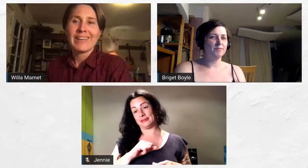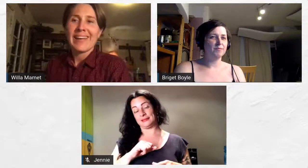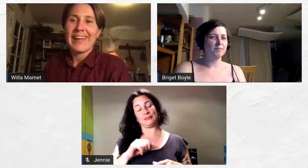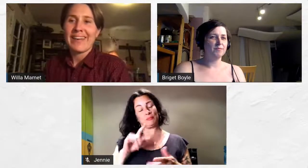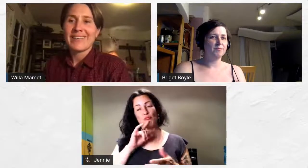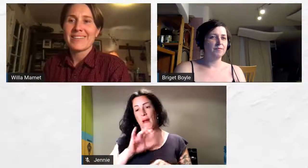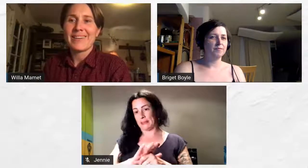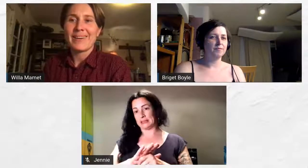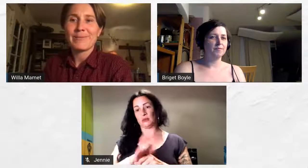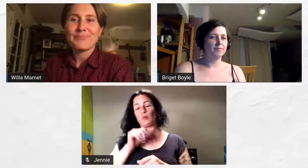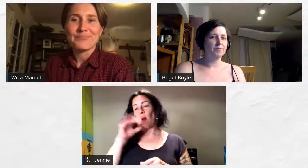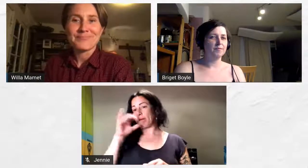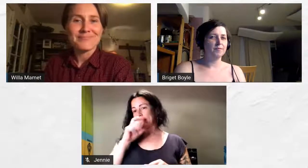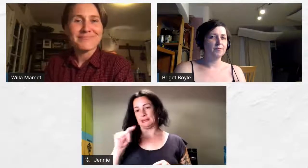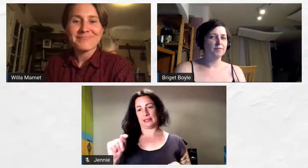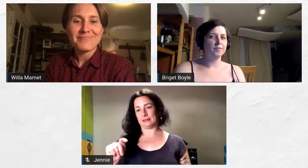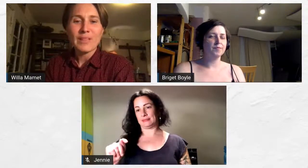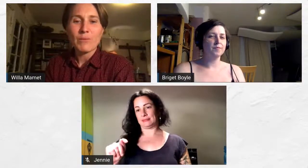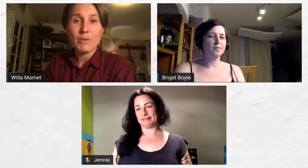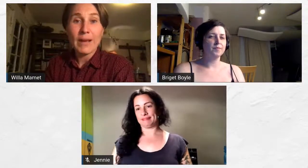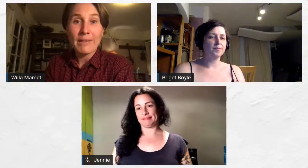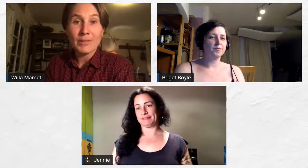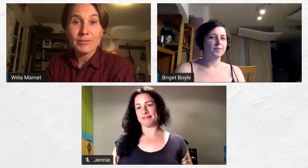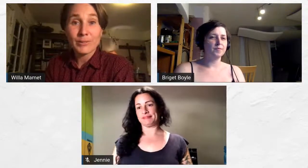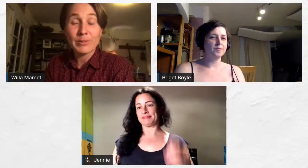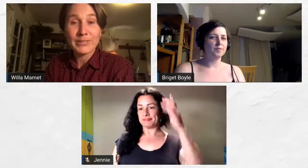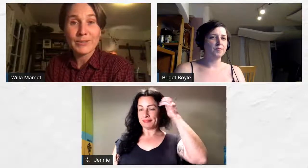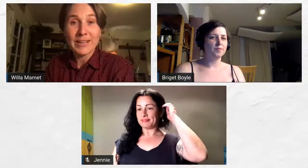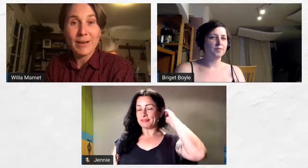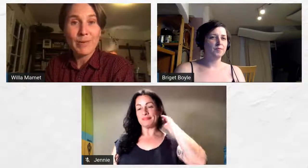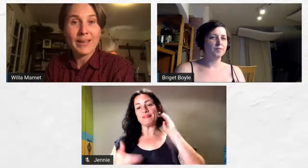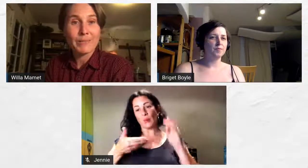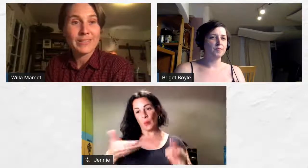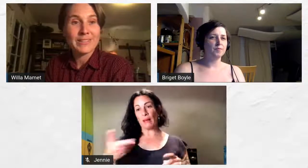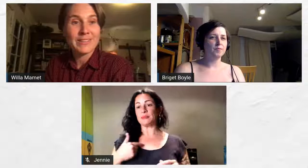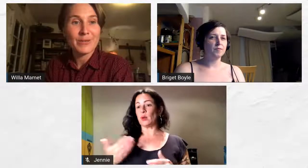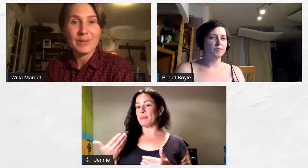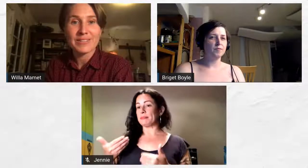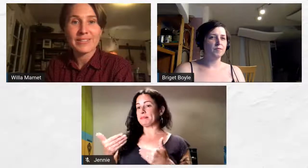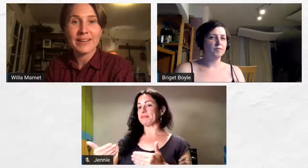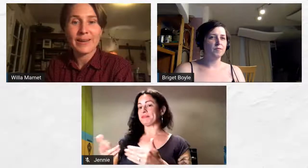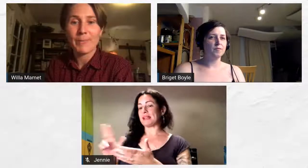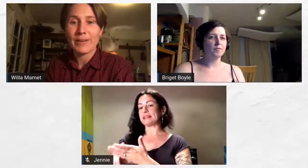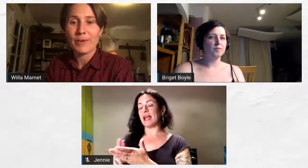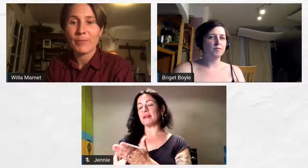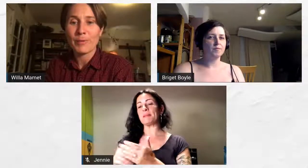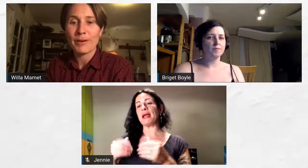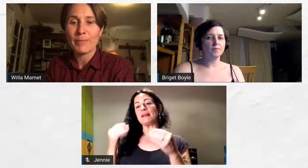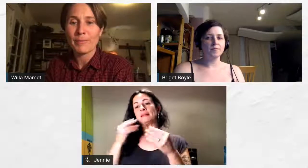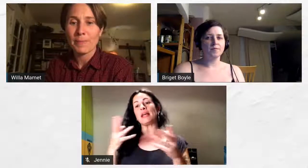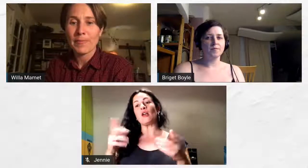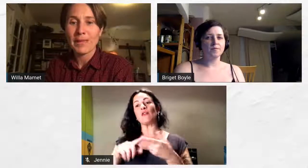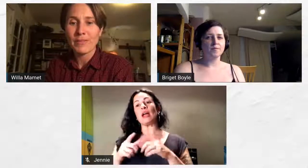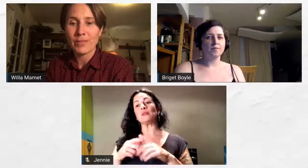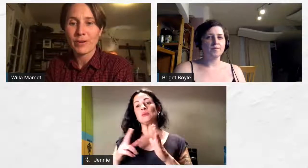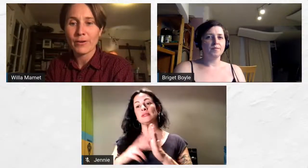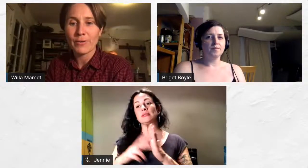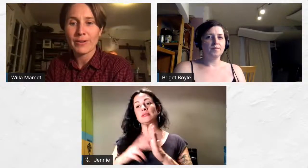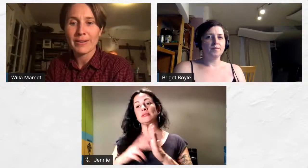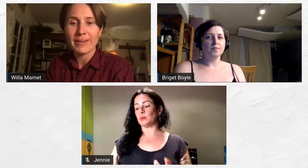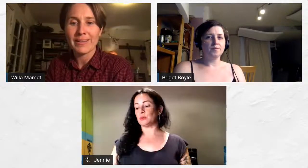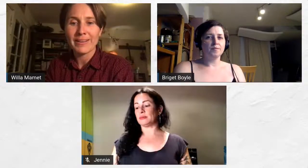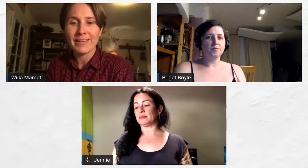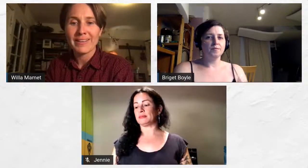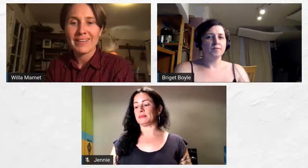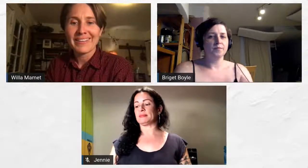mic. And we want to have you, so please go sign up, and please tell your friends to sign up. I hope, even